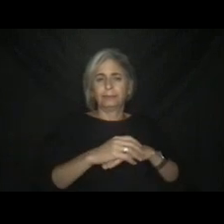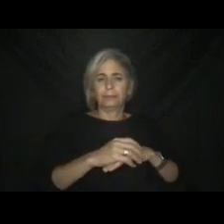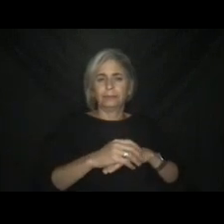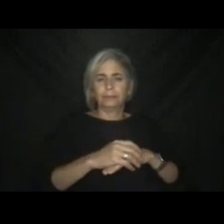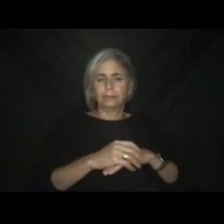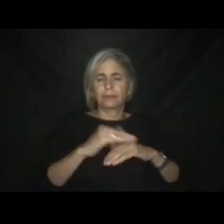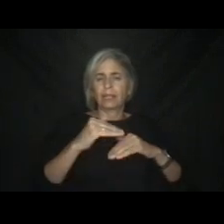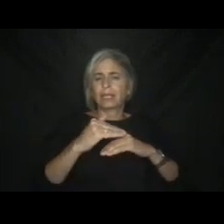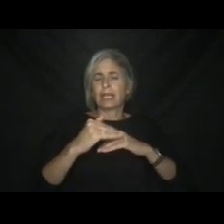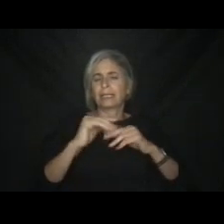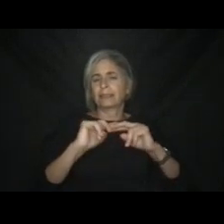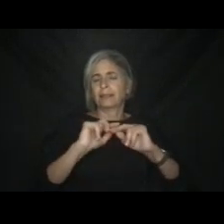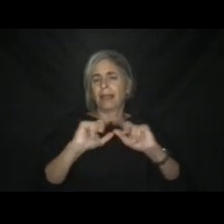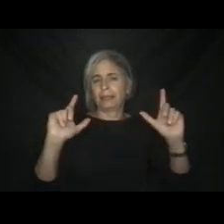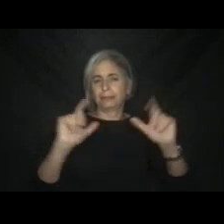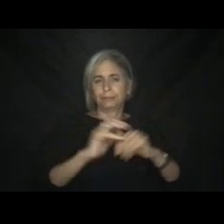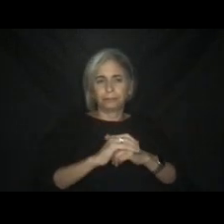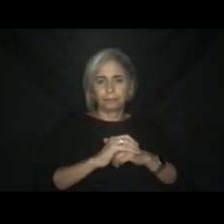Next slide, please.